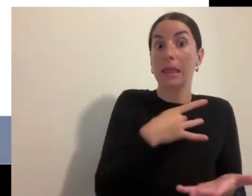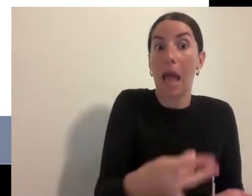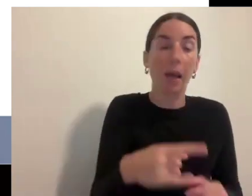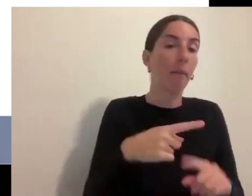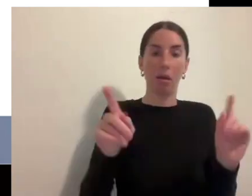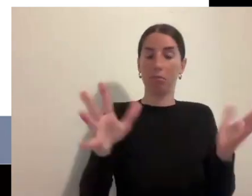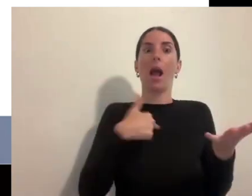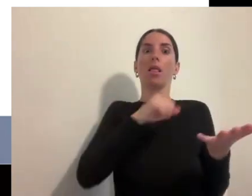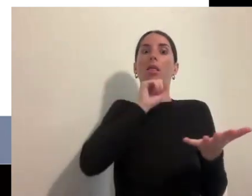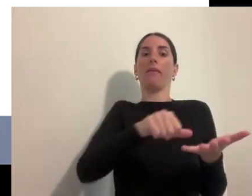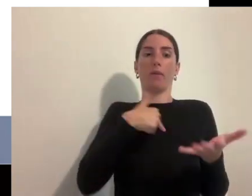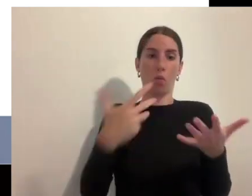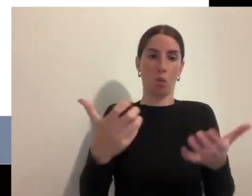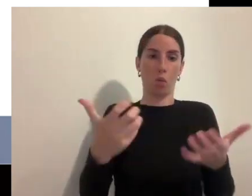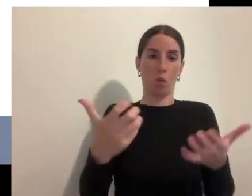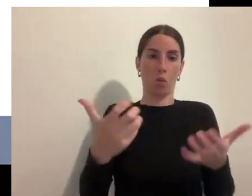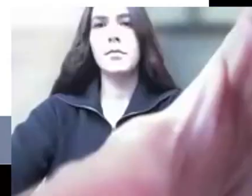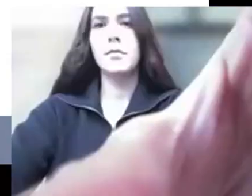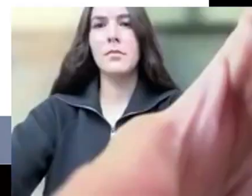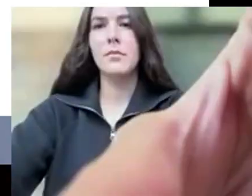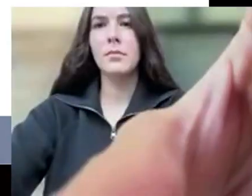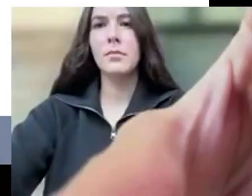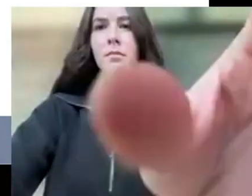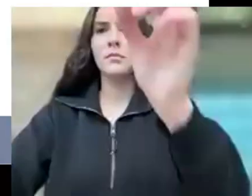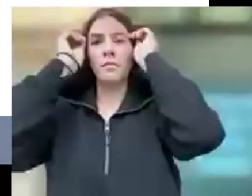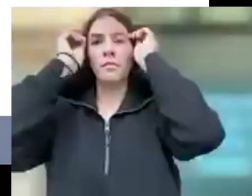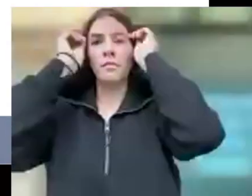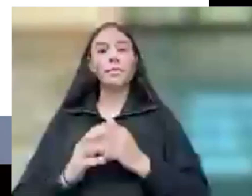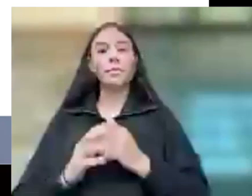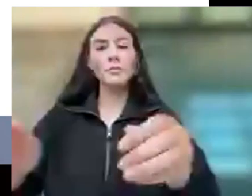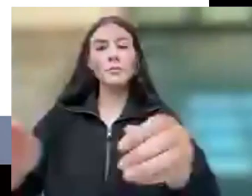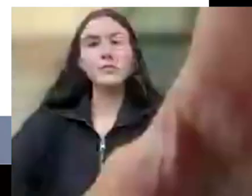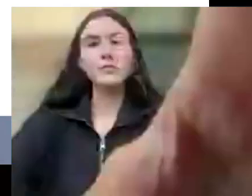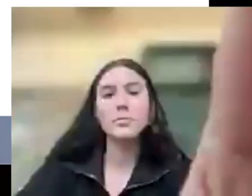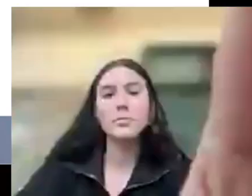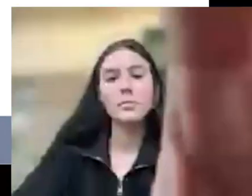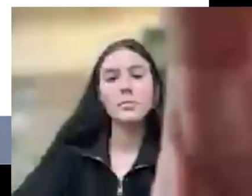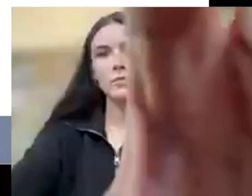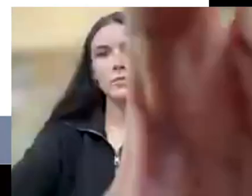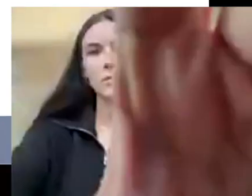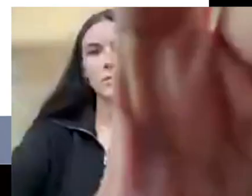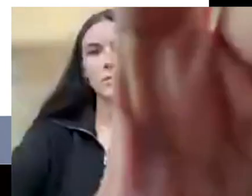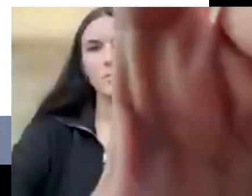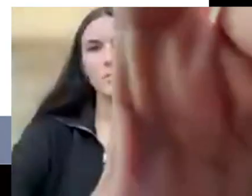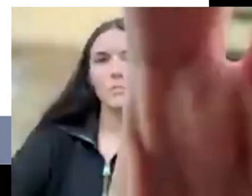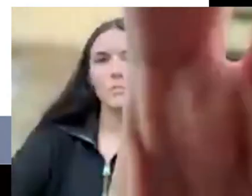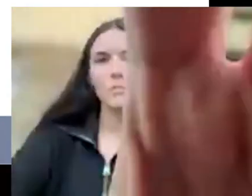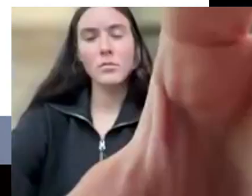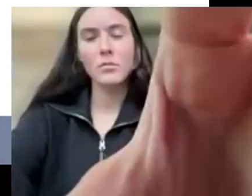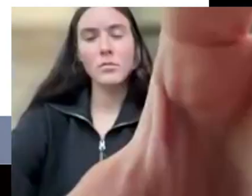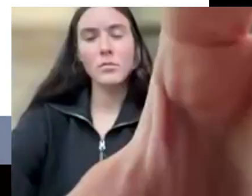and I want to share that with you. So I'm going to tell you about Windows Live Captions, about Live Transcribe, that is an app for